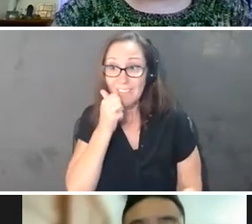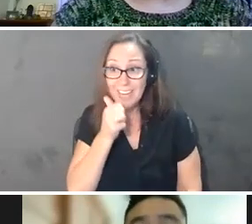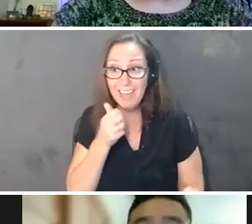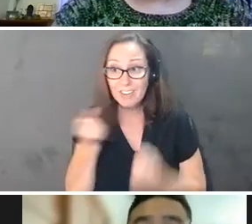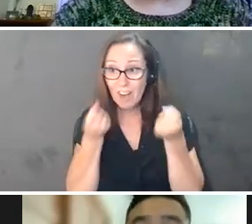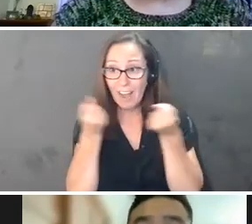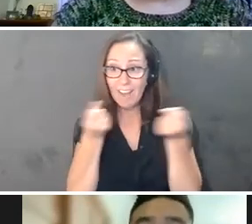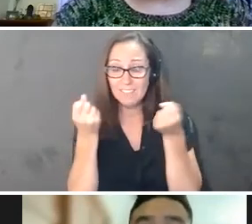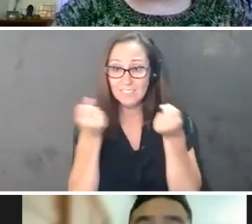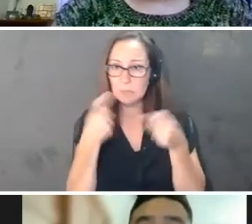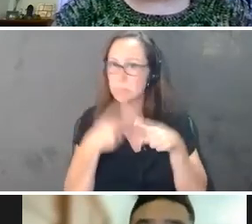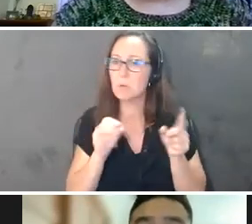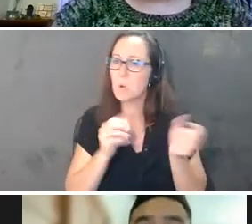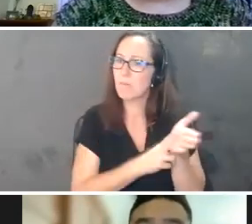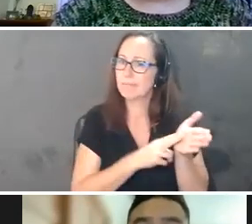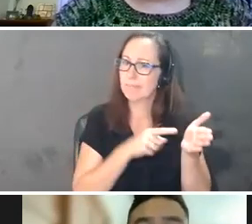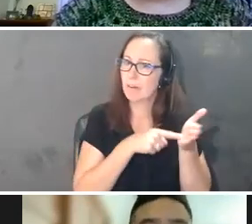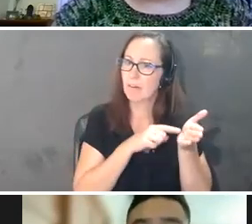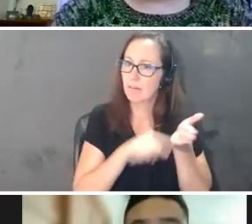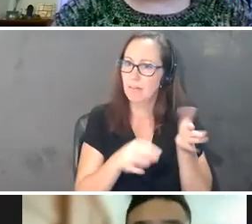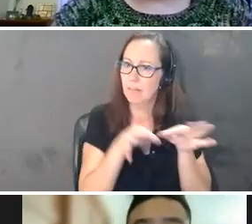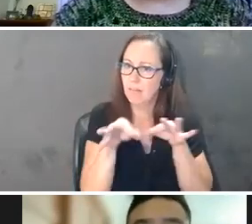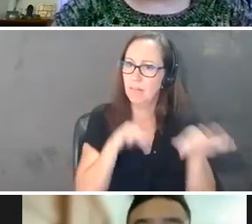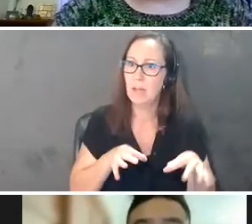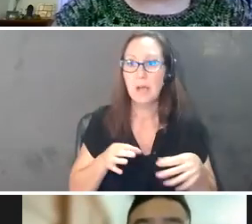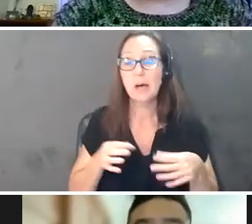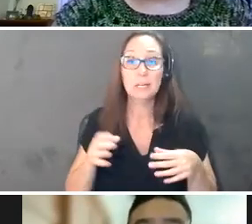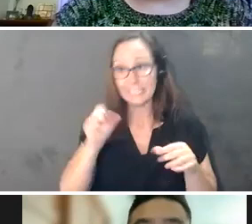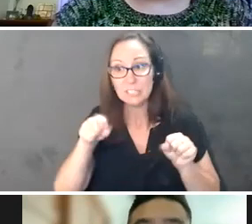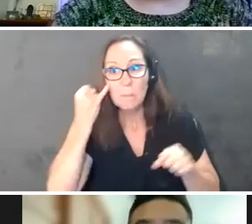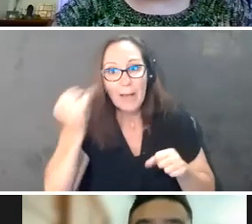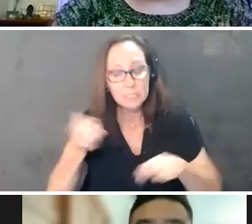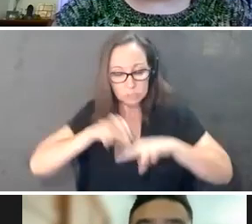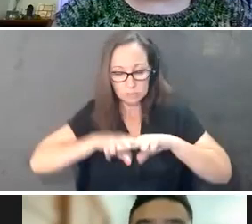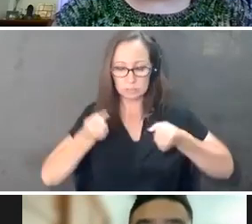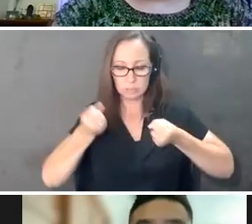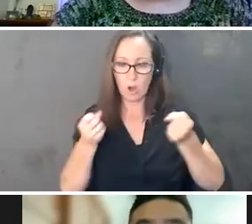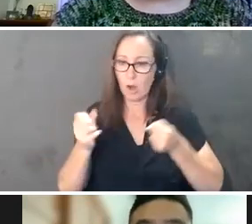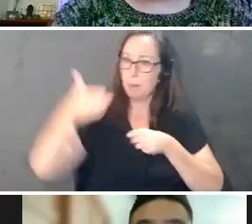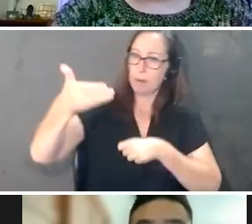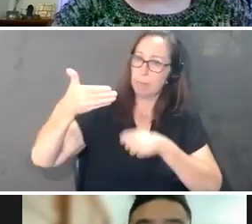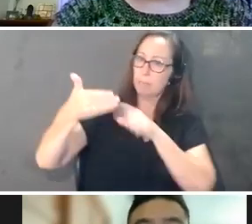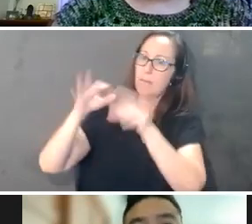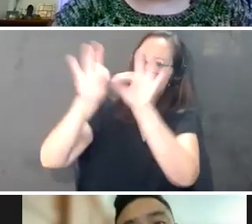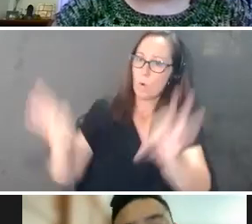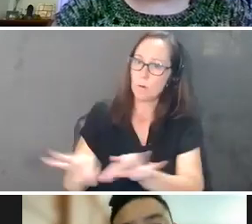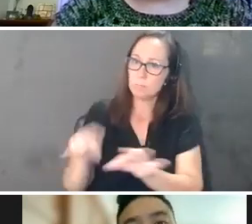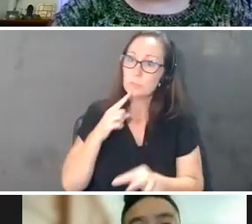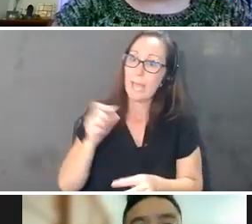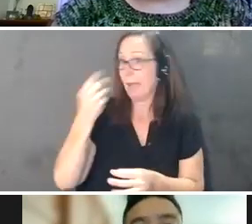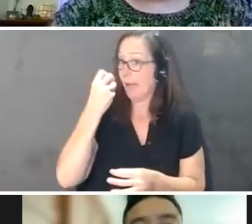like, hey, did you know getting your car right now, today you have a whatever percent risk of getting into a car accident and having something bad happen to you, right?